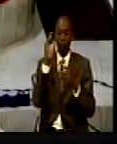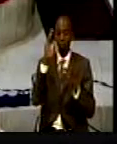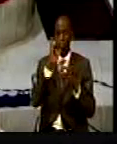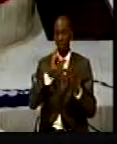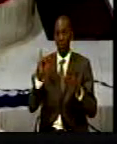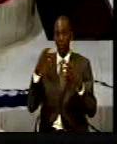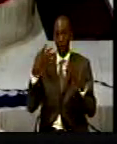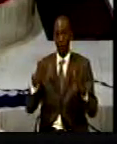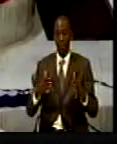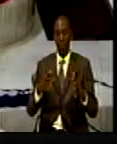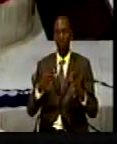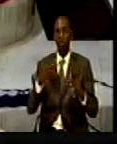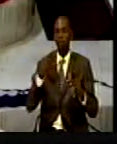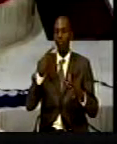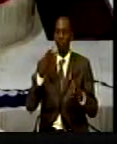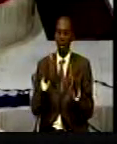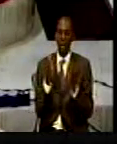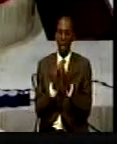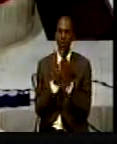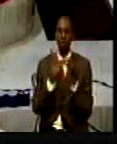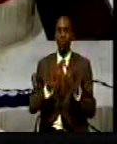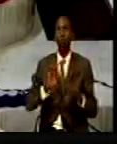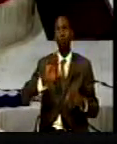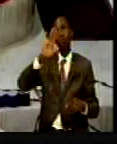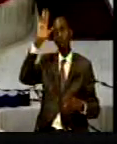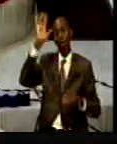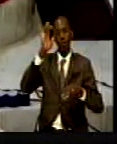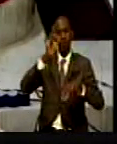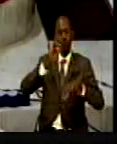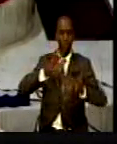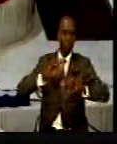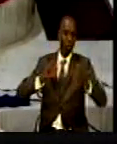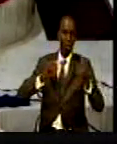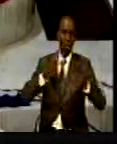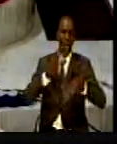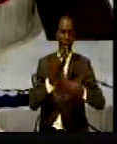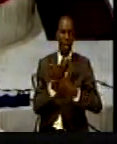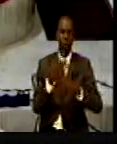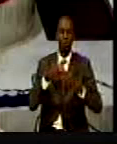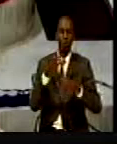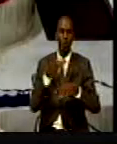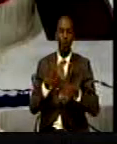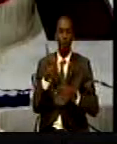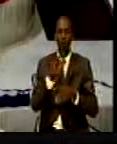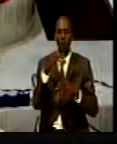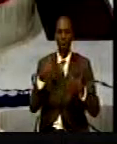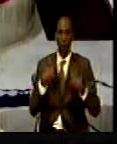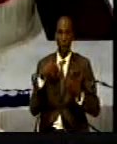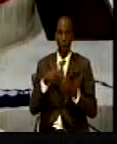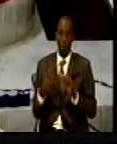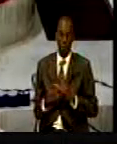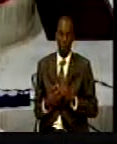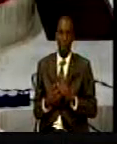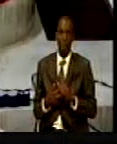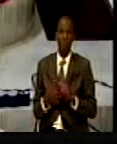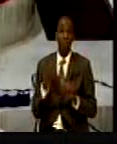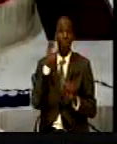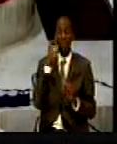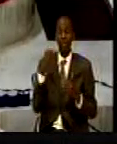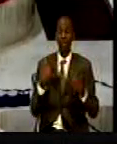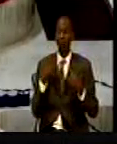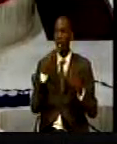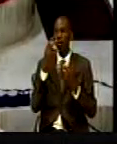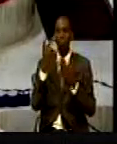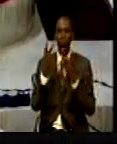we should lay in our hand in where that is paining us. And really, I've been visiting hospitals concerning this